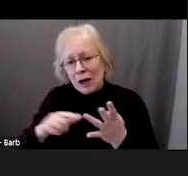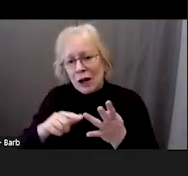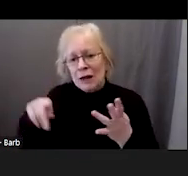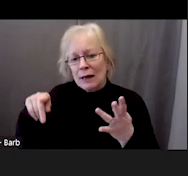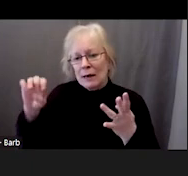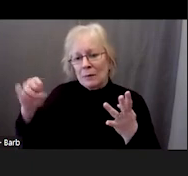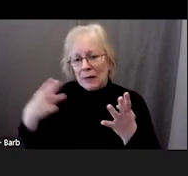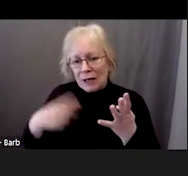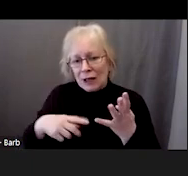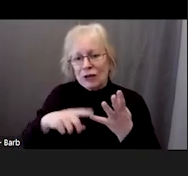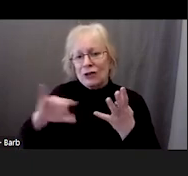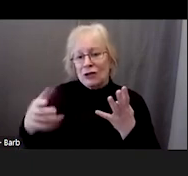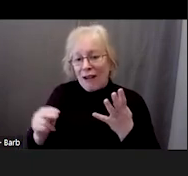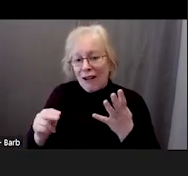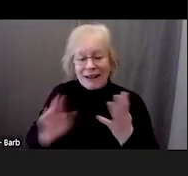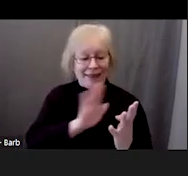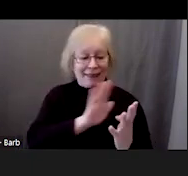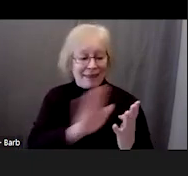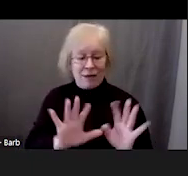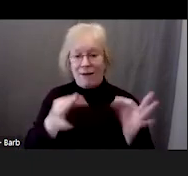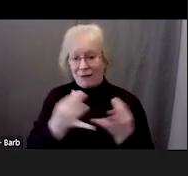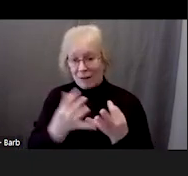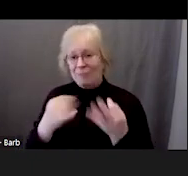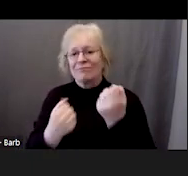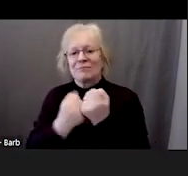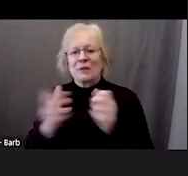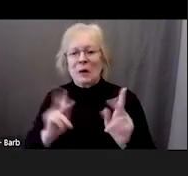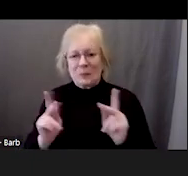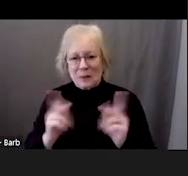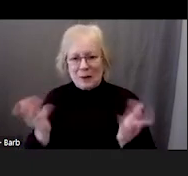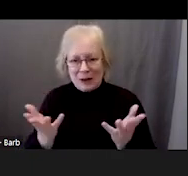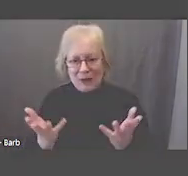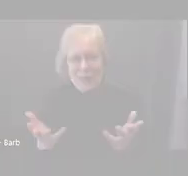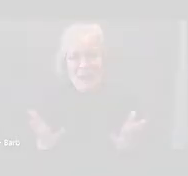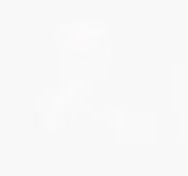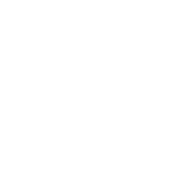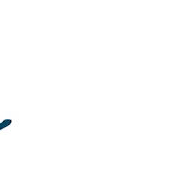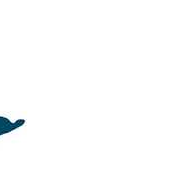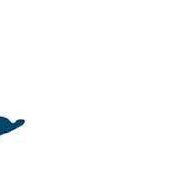people that were here today. Thanks. We'll see you soon. Thank you. Bye-bye. Bye-bye.